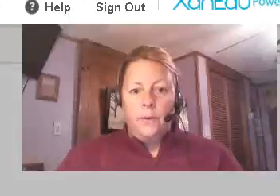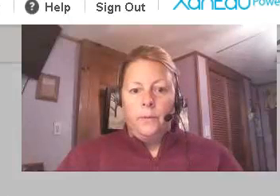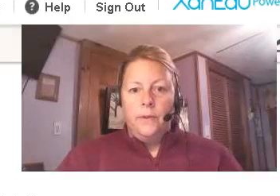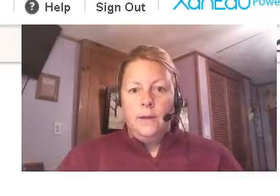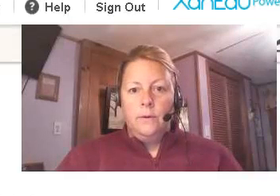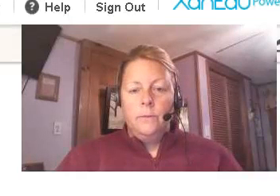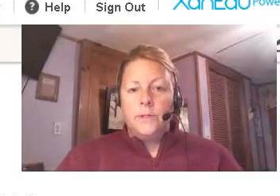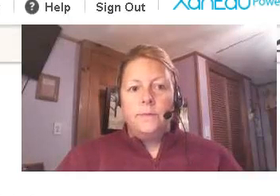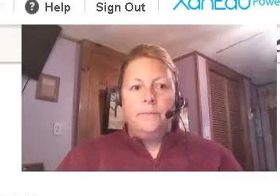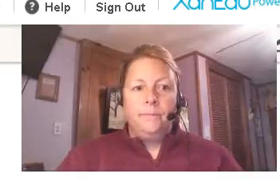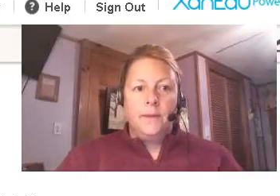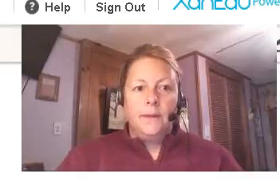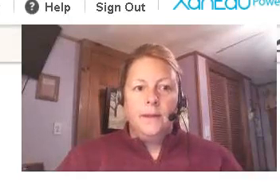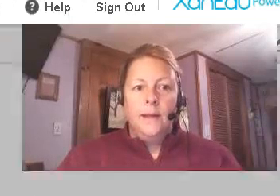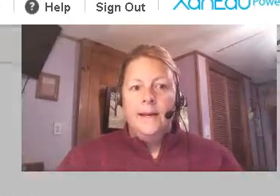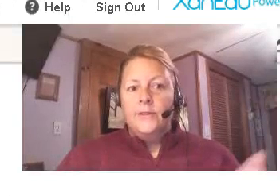So